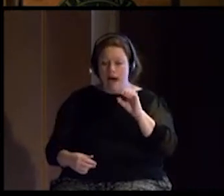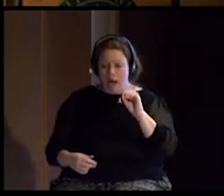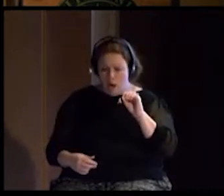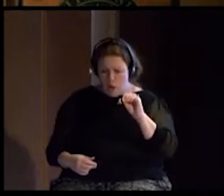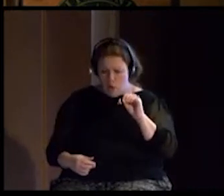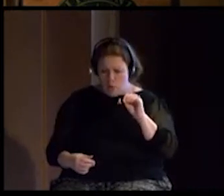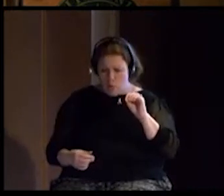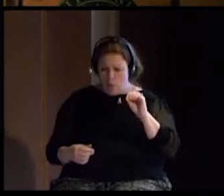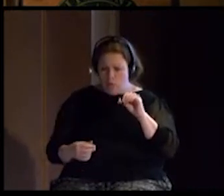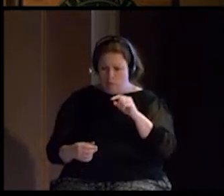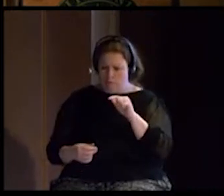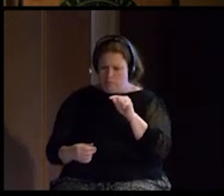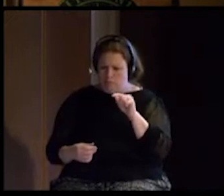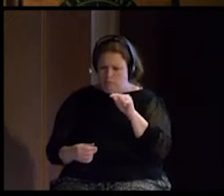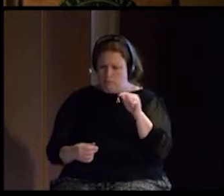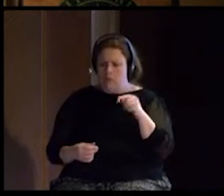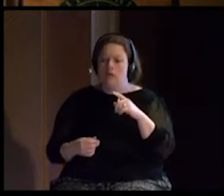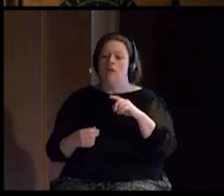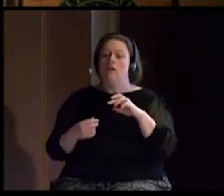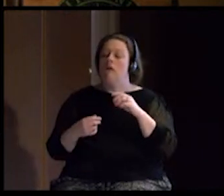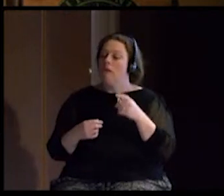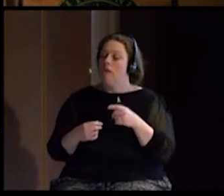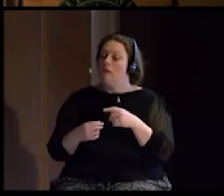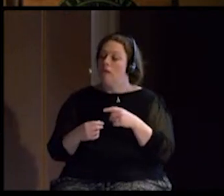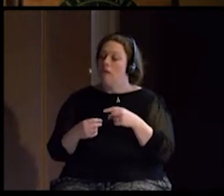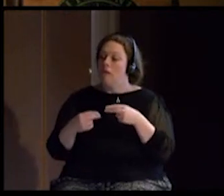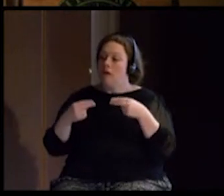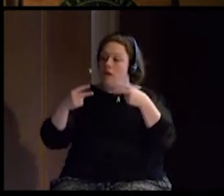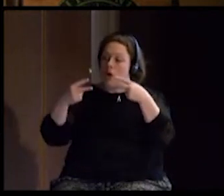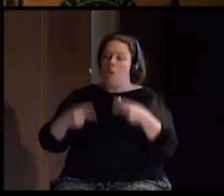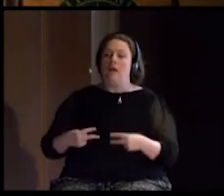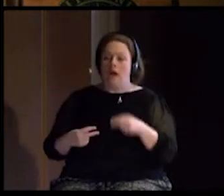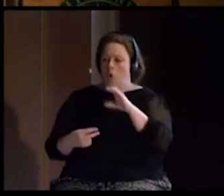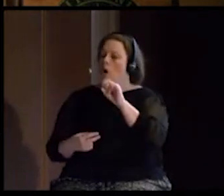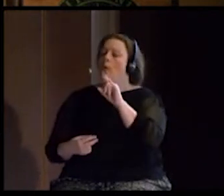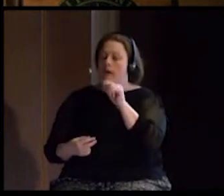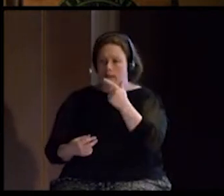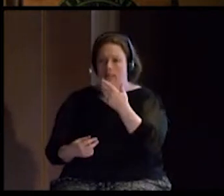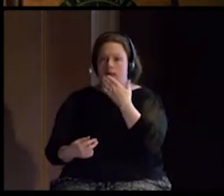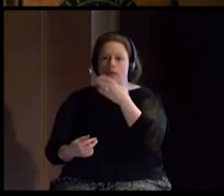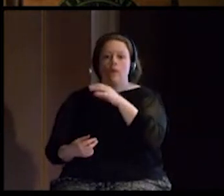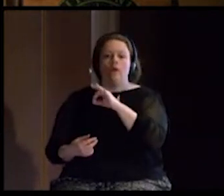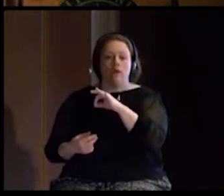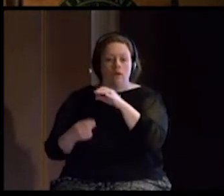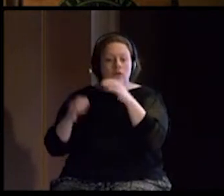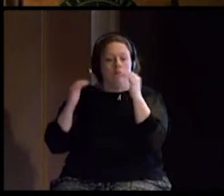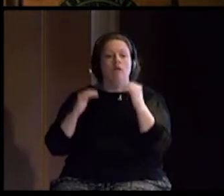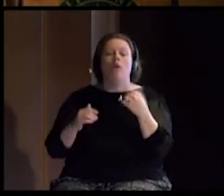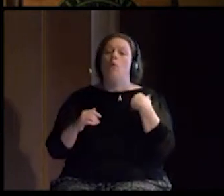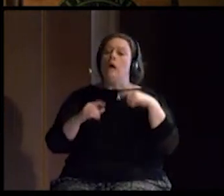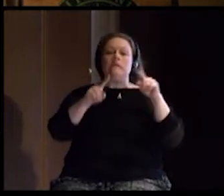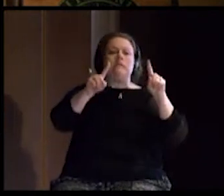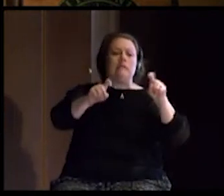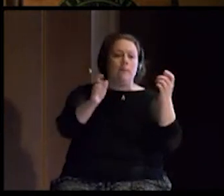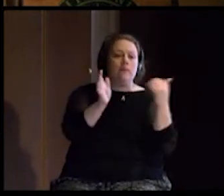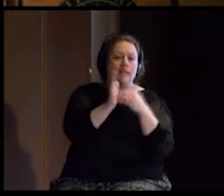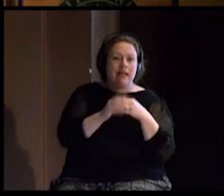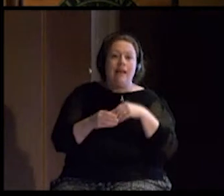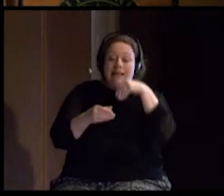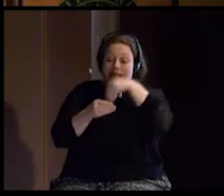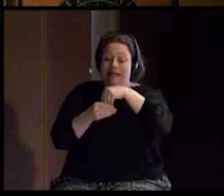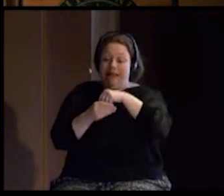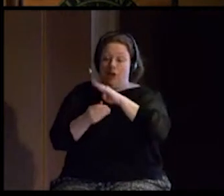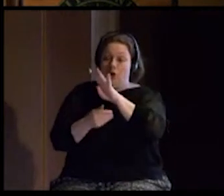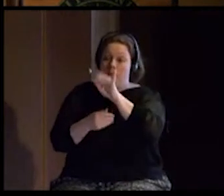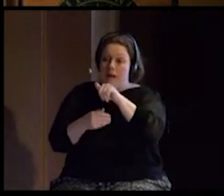bacterial species, bacterial groups that are associated with corals in Fuha Bay. We sampled, again, from the inner bay and the outer